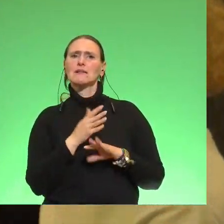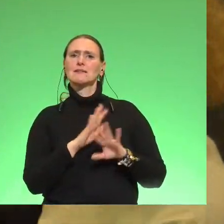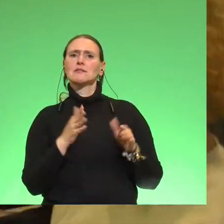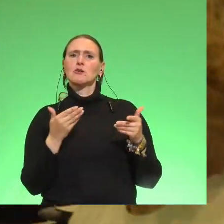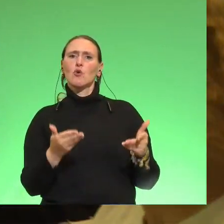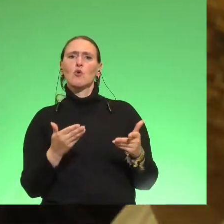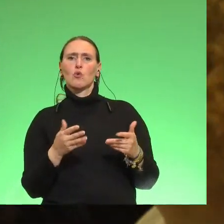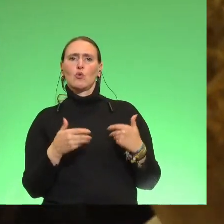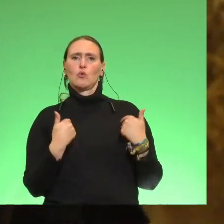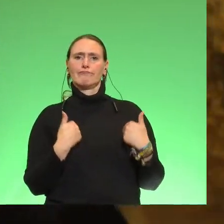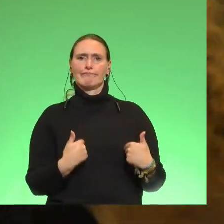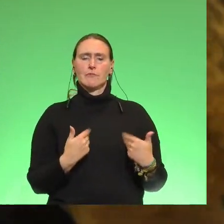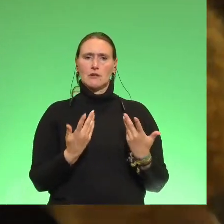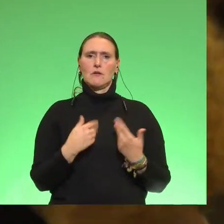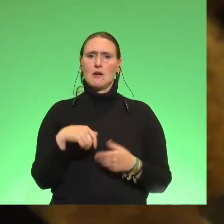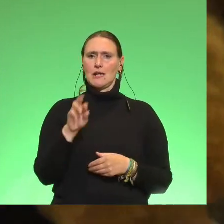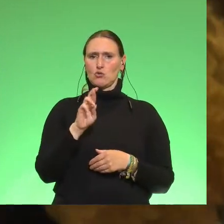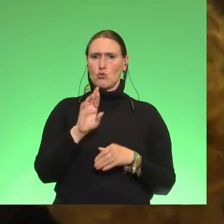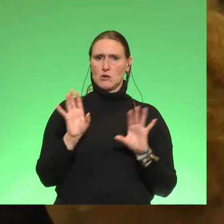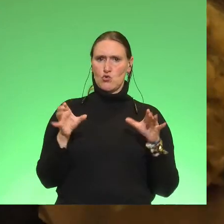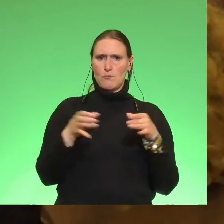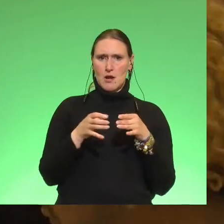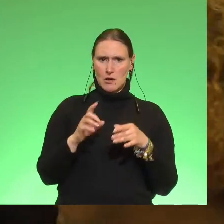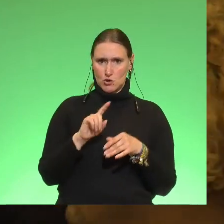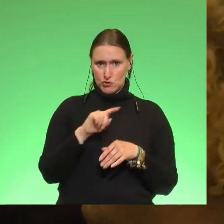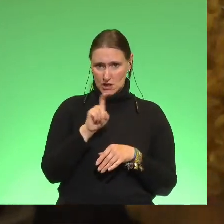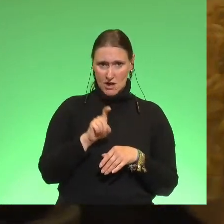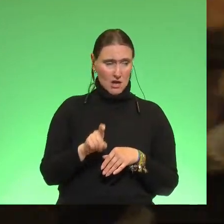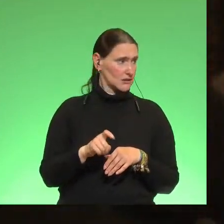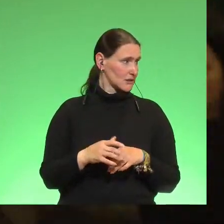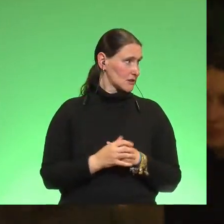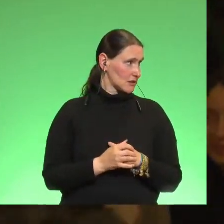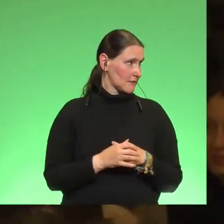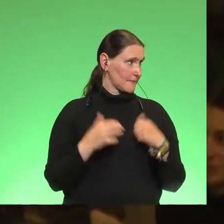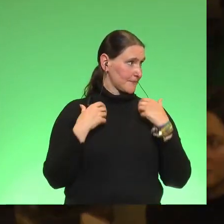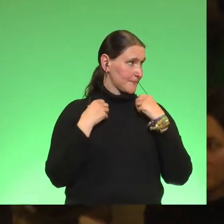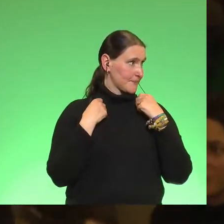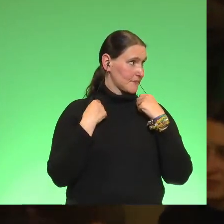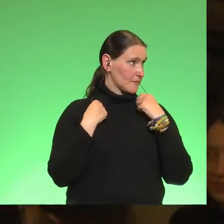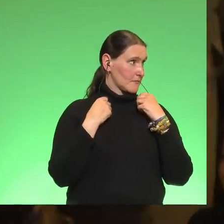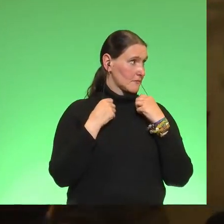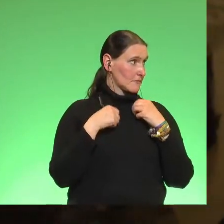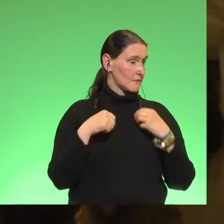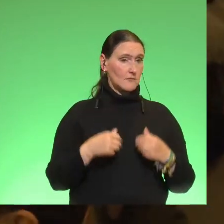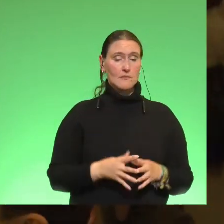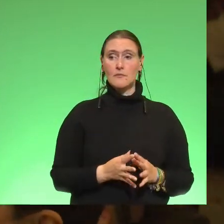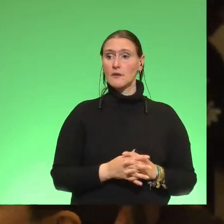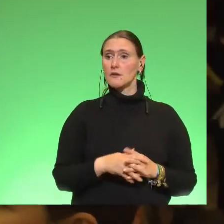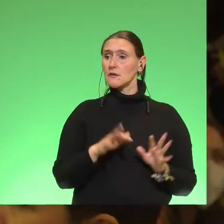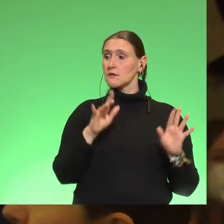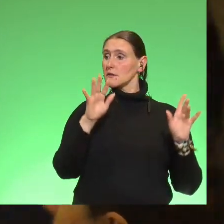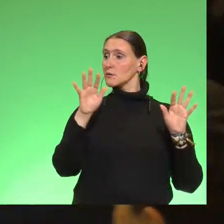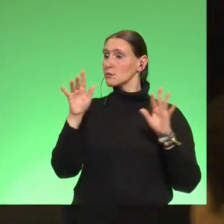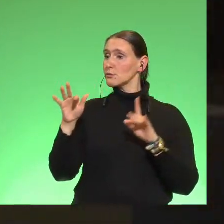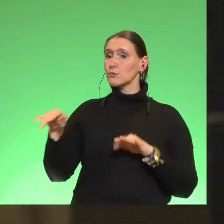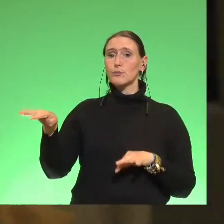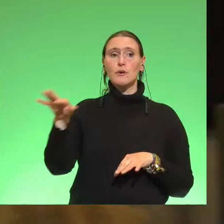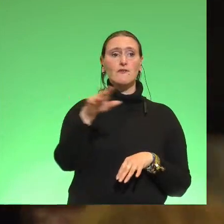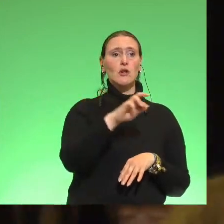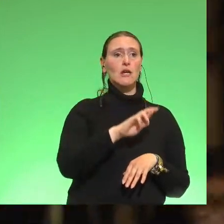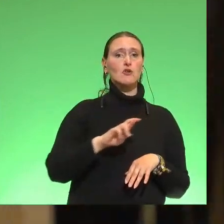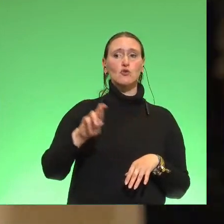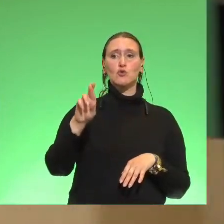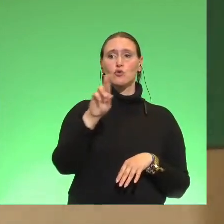or yeah. So please, anyone of us from Ruang Rupa want to respond